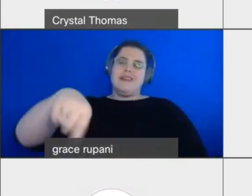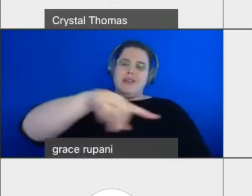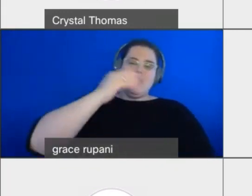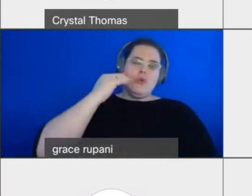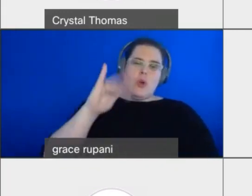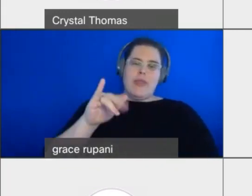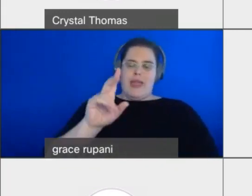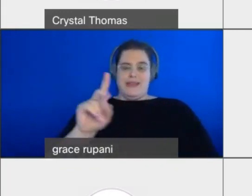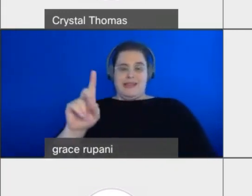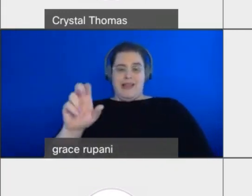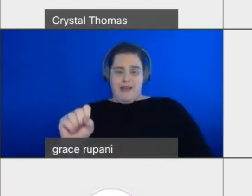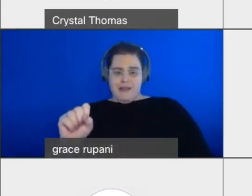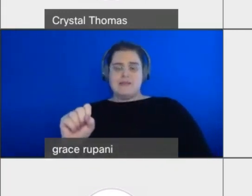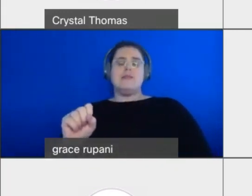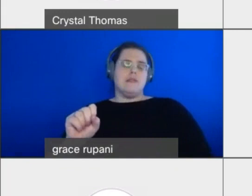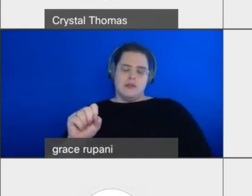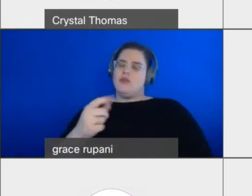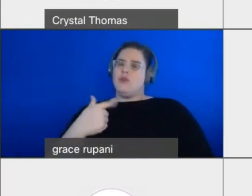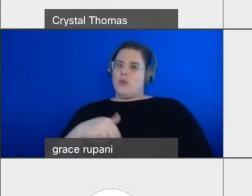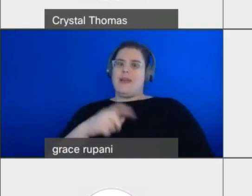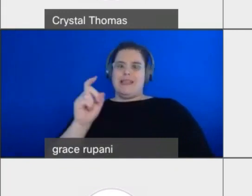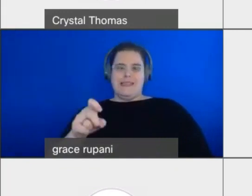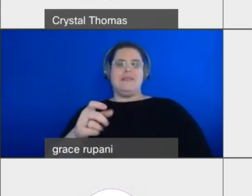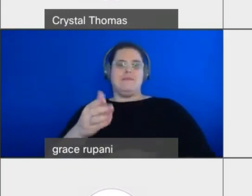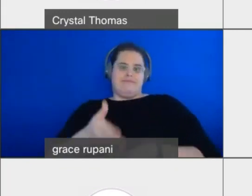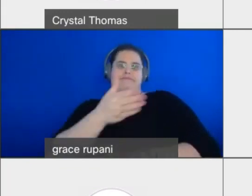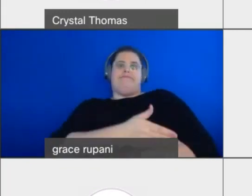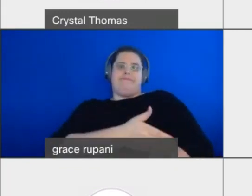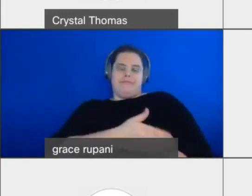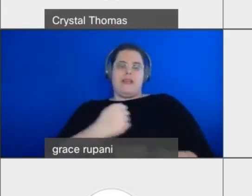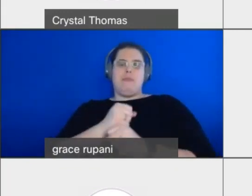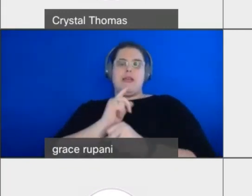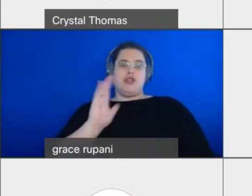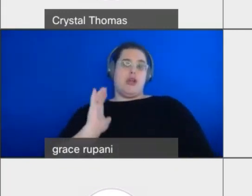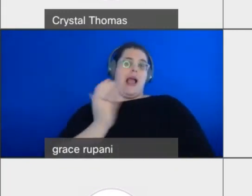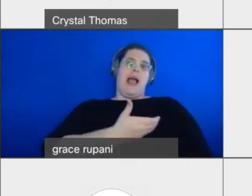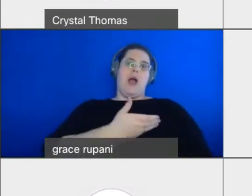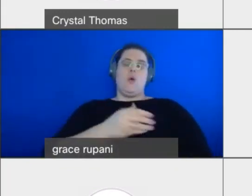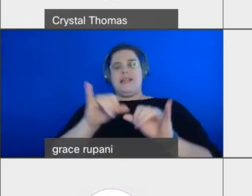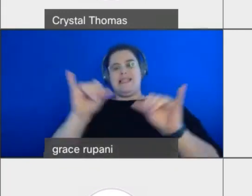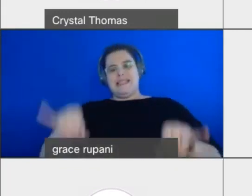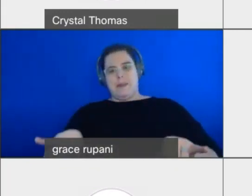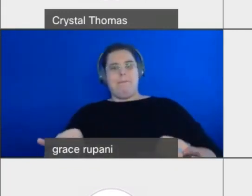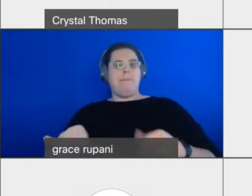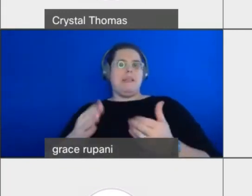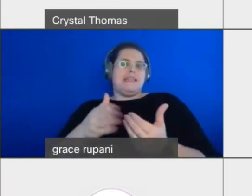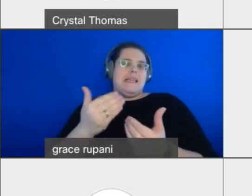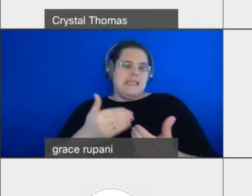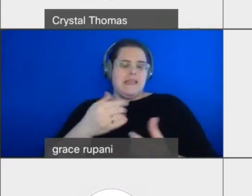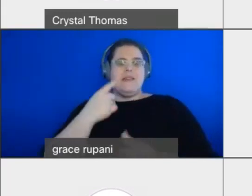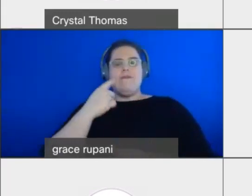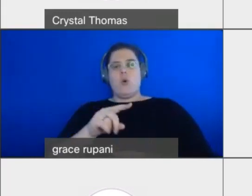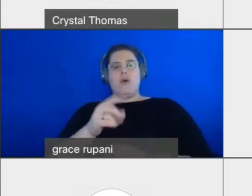do as far as making sure our system makes accessing or acquisition of